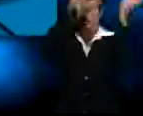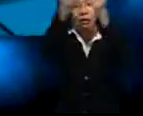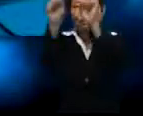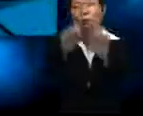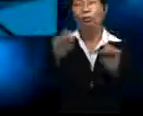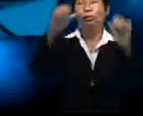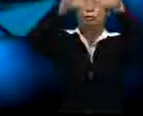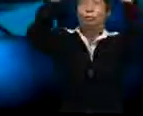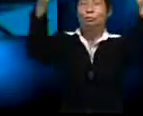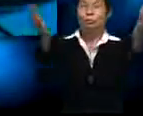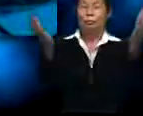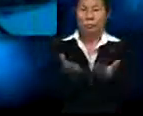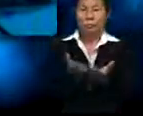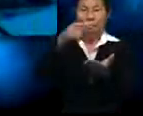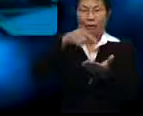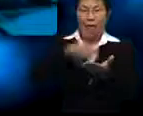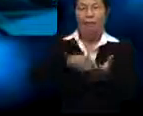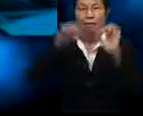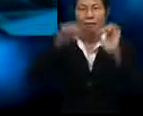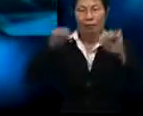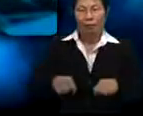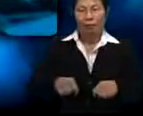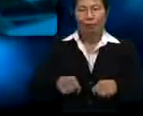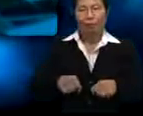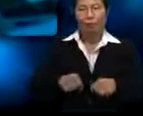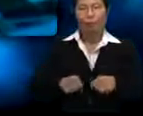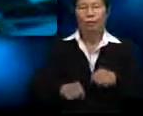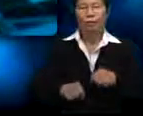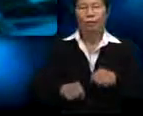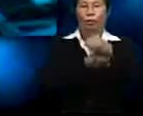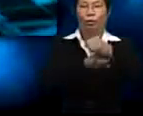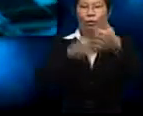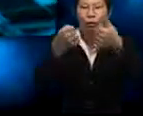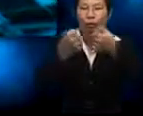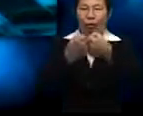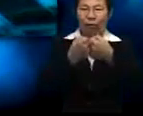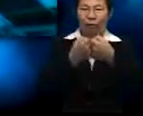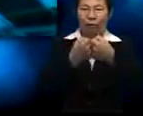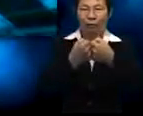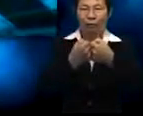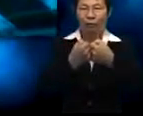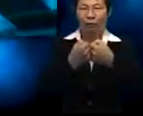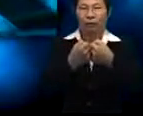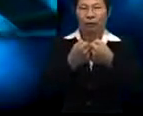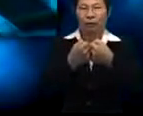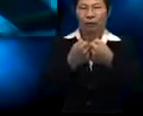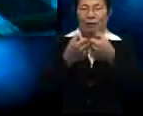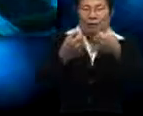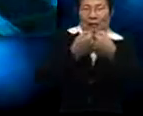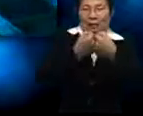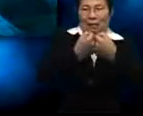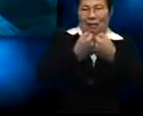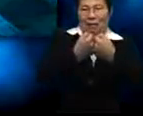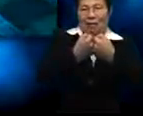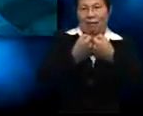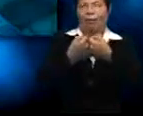sphere. This phenomenon is attributed to the cohesion, that is, the attractive force acting